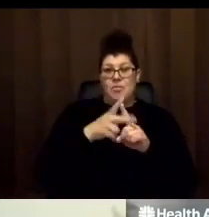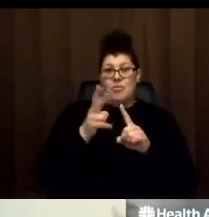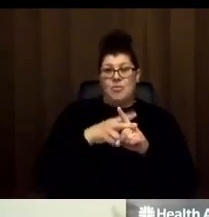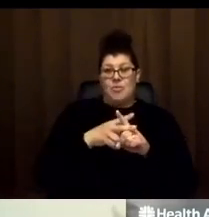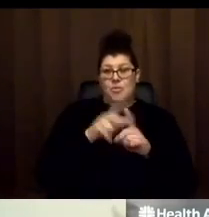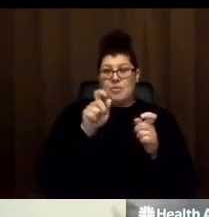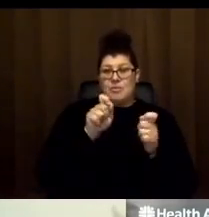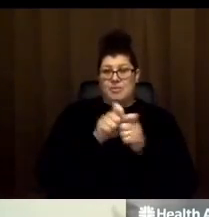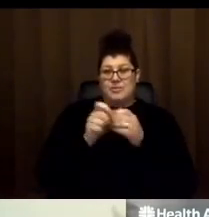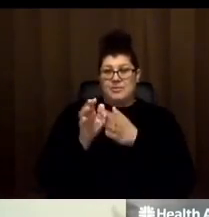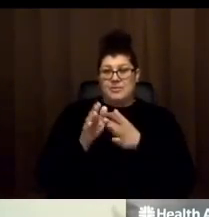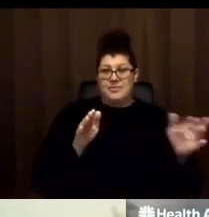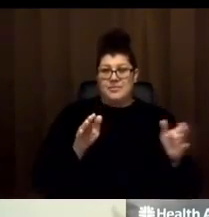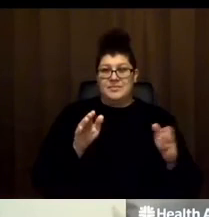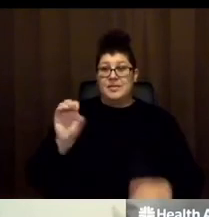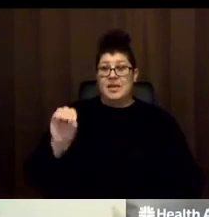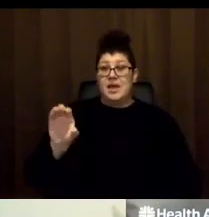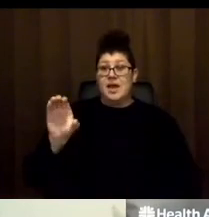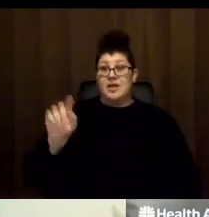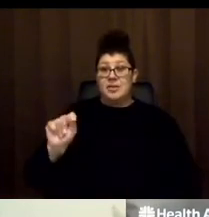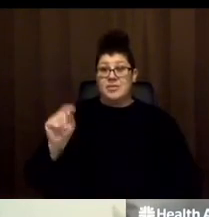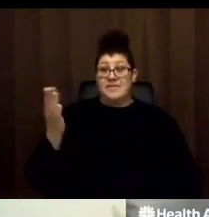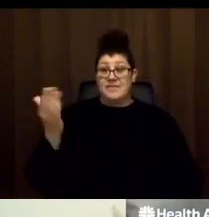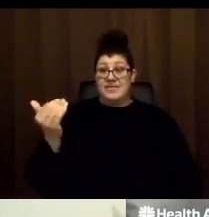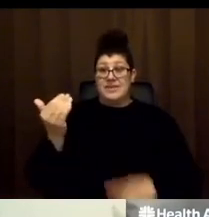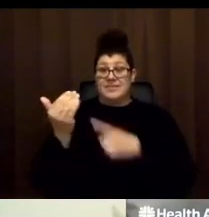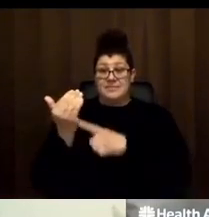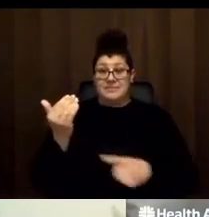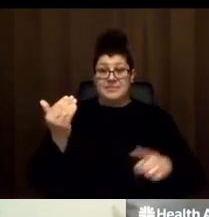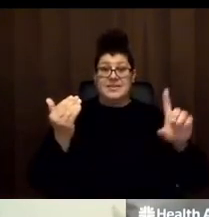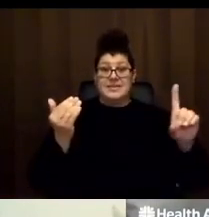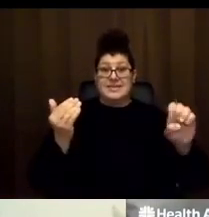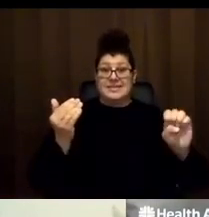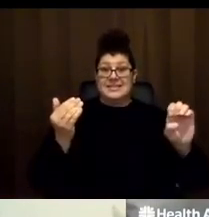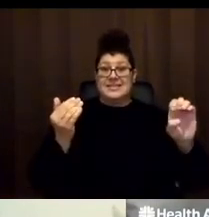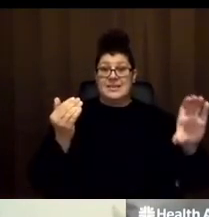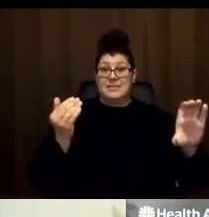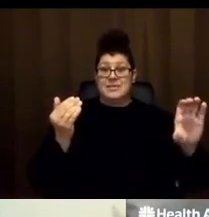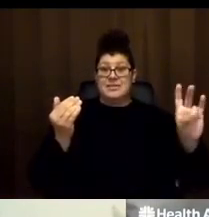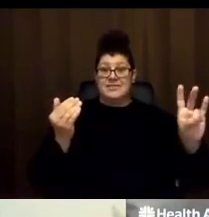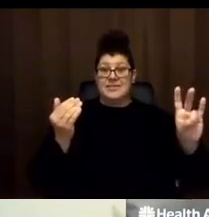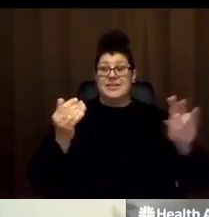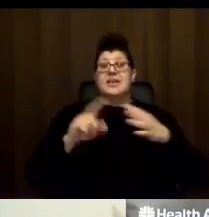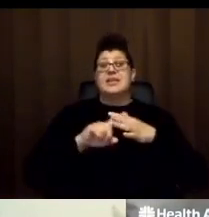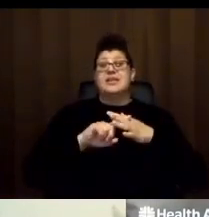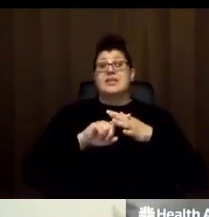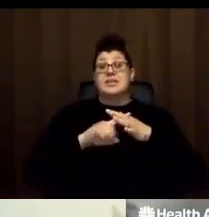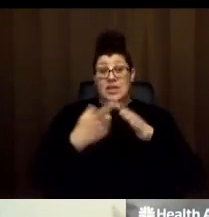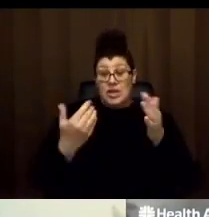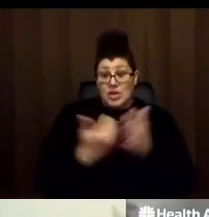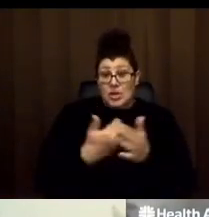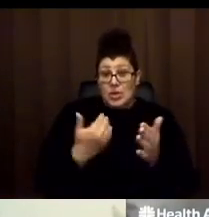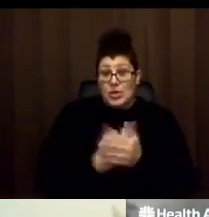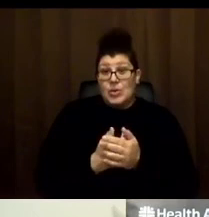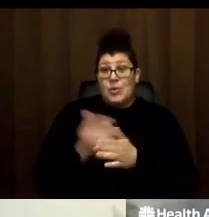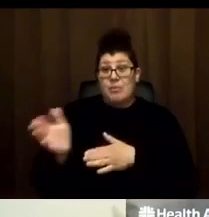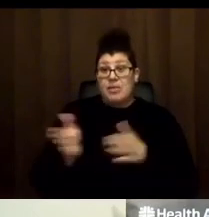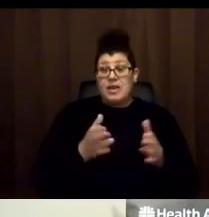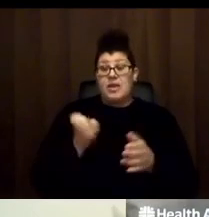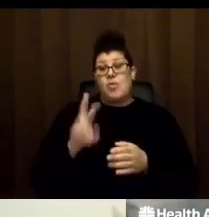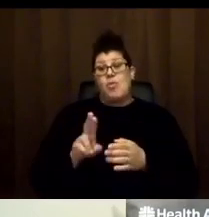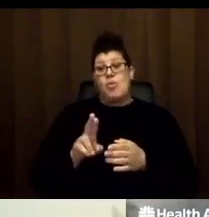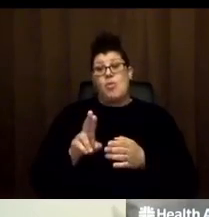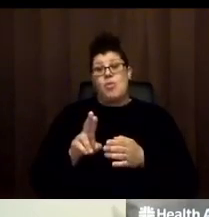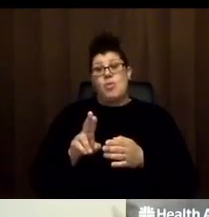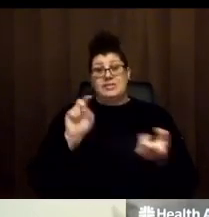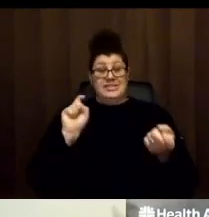and December 7th every year, those who qualify can either enroll in a new plan or change their current plan. So you'll never